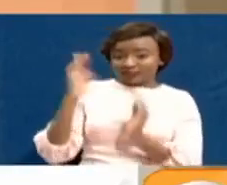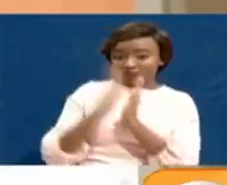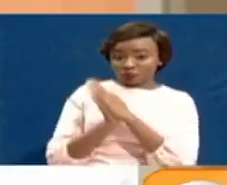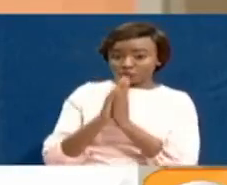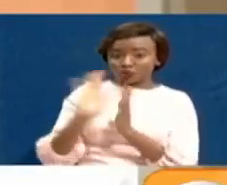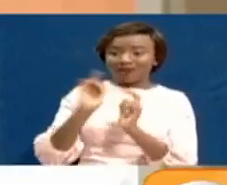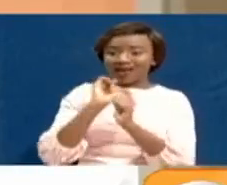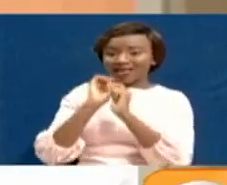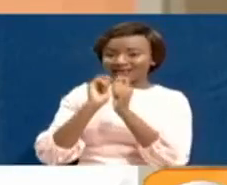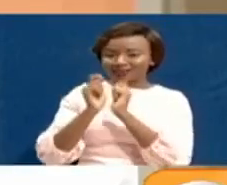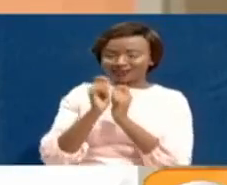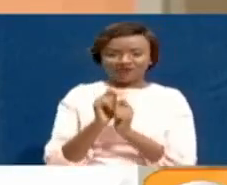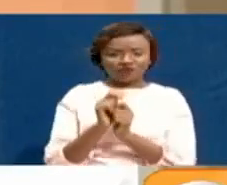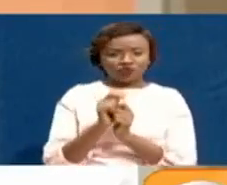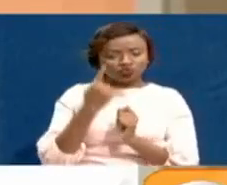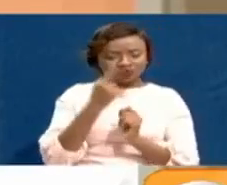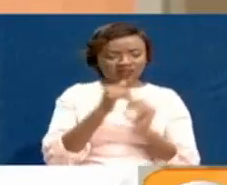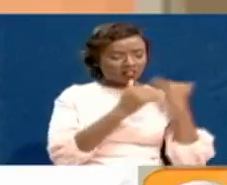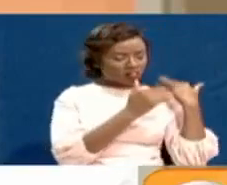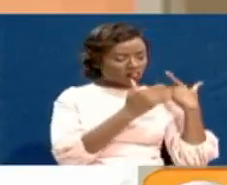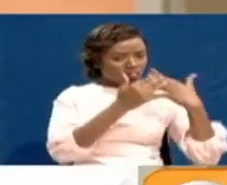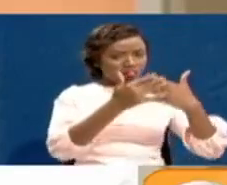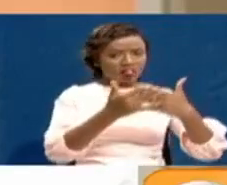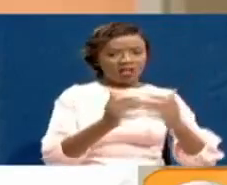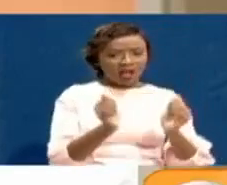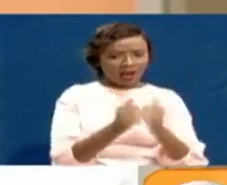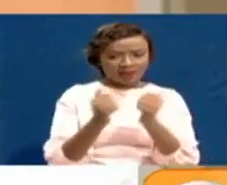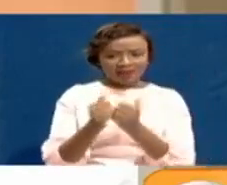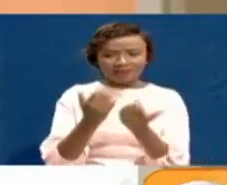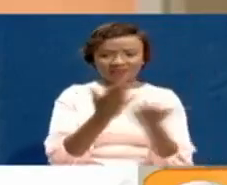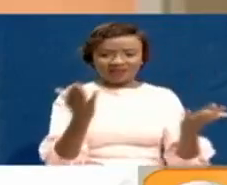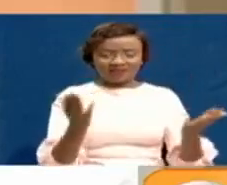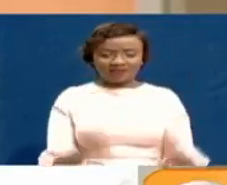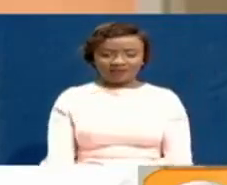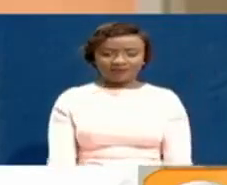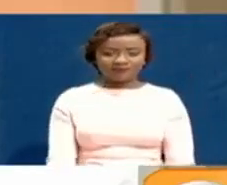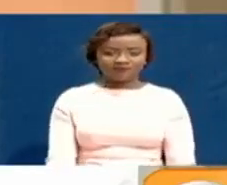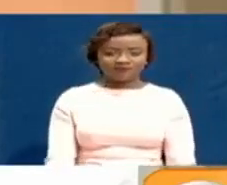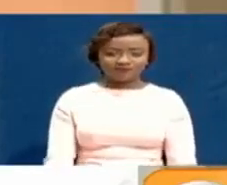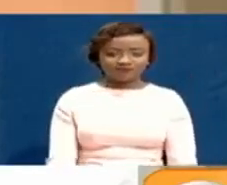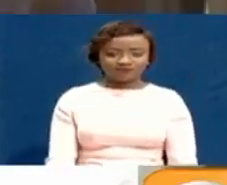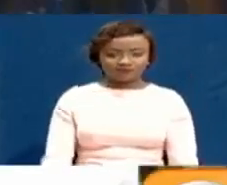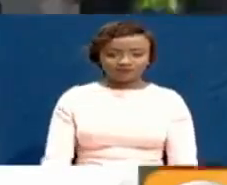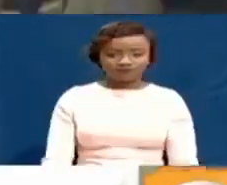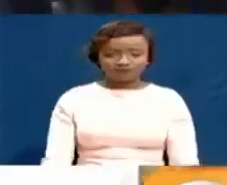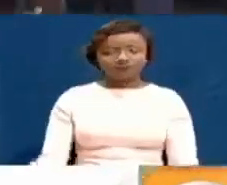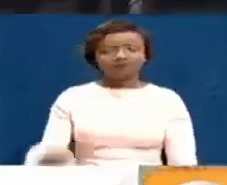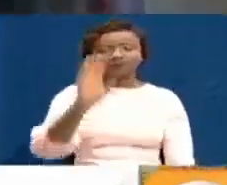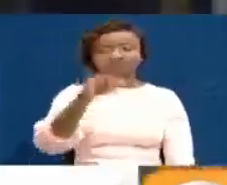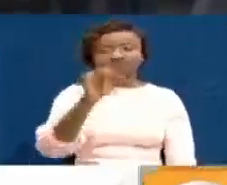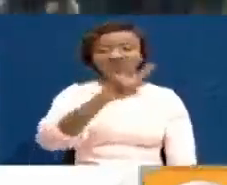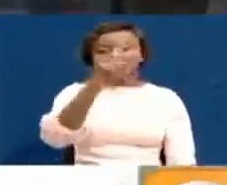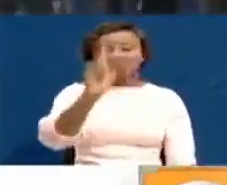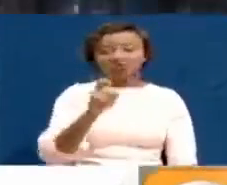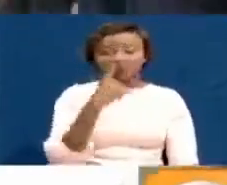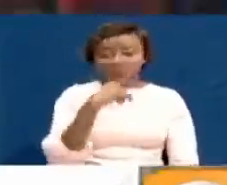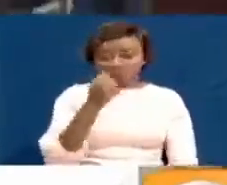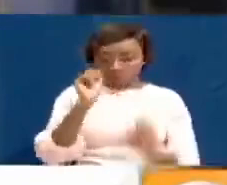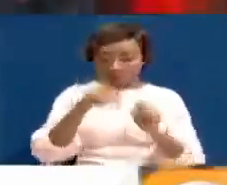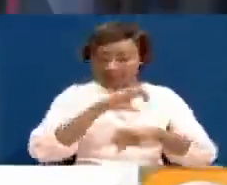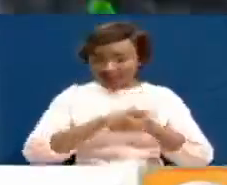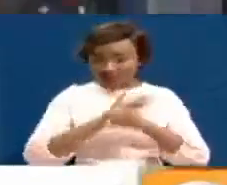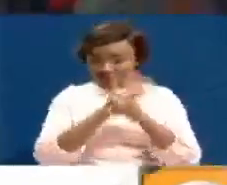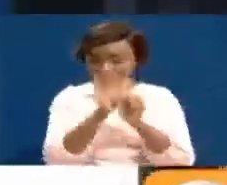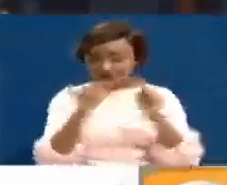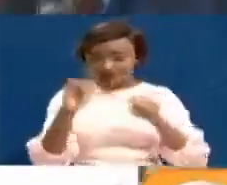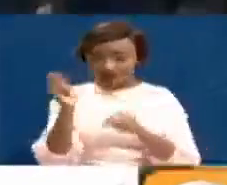intriguing trend and why most medics are playing it down for now. Who is more likely to be infected with